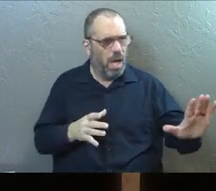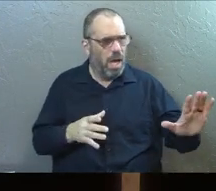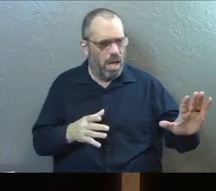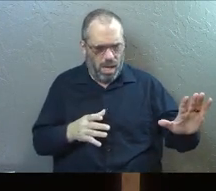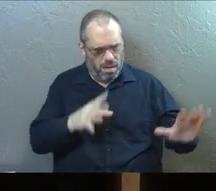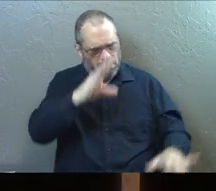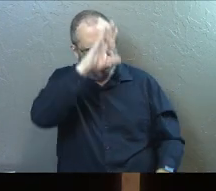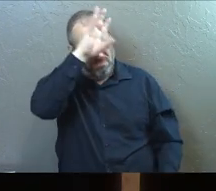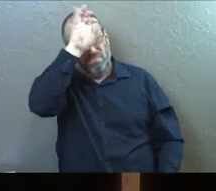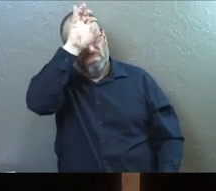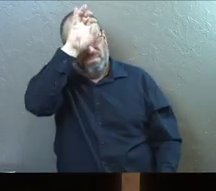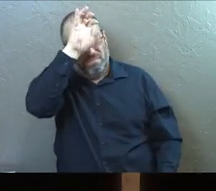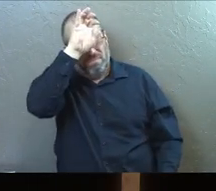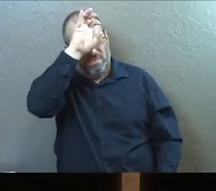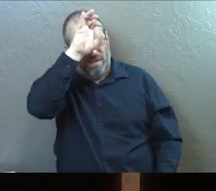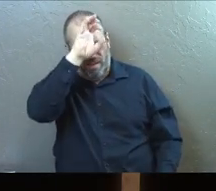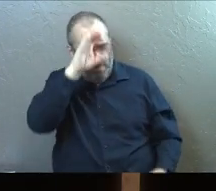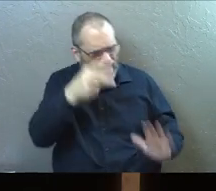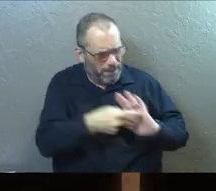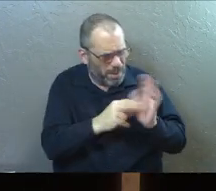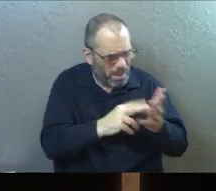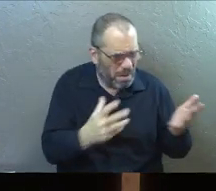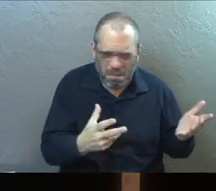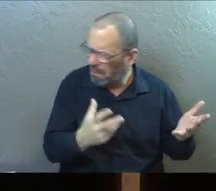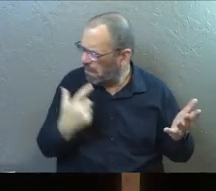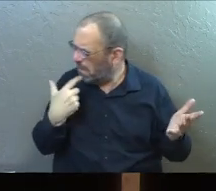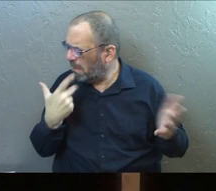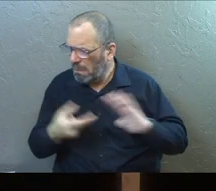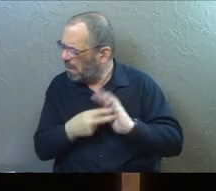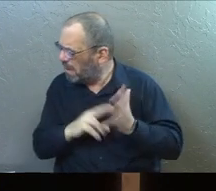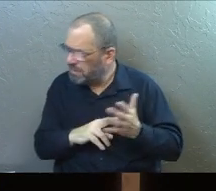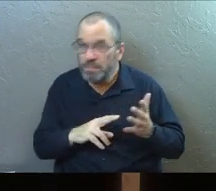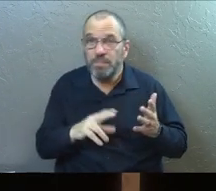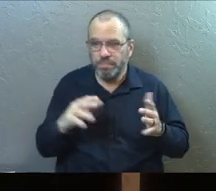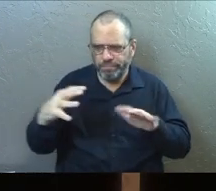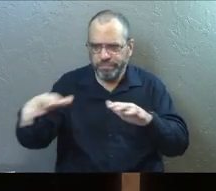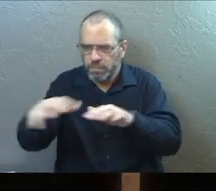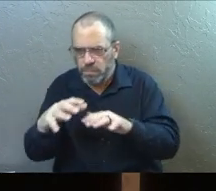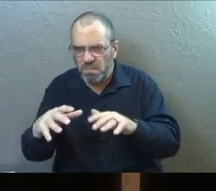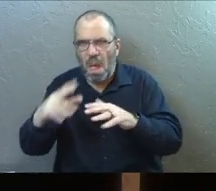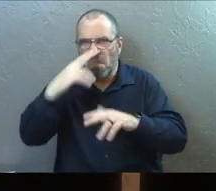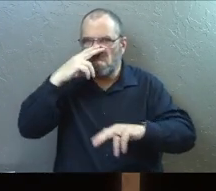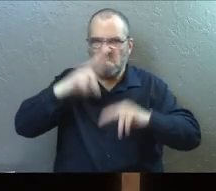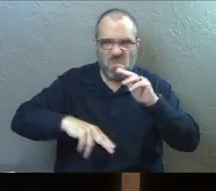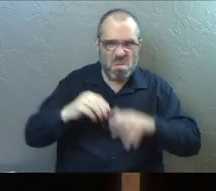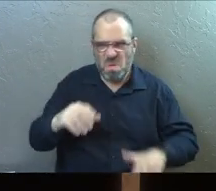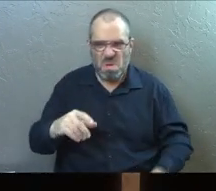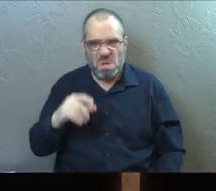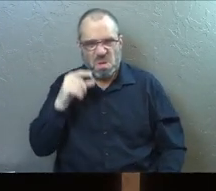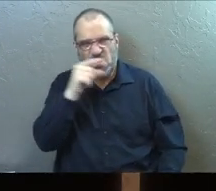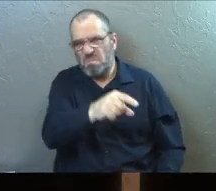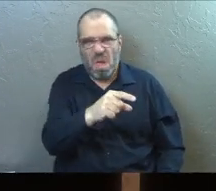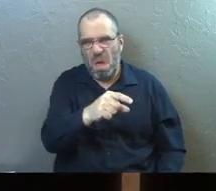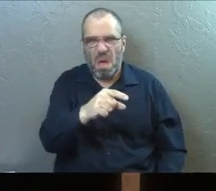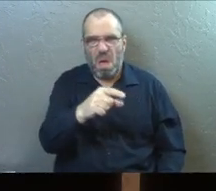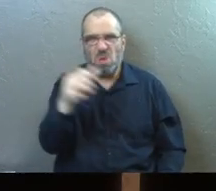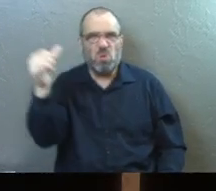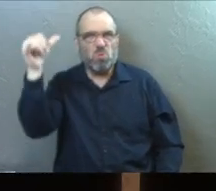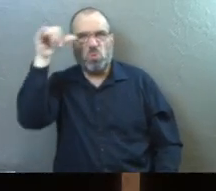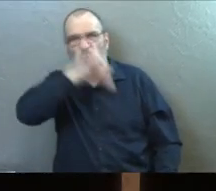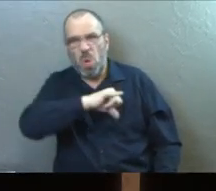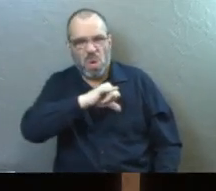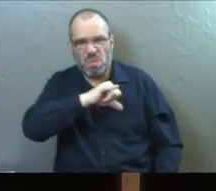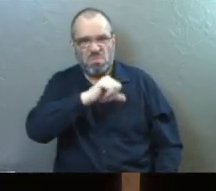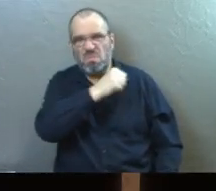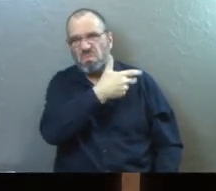and perplexed. What can this mean? They asked each other. But others in the crowd ridiculed them, saying, they're just drunk,